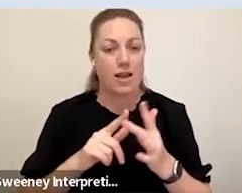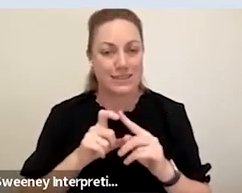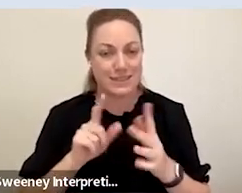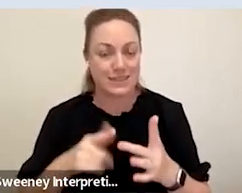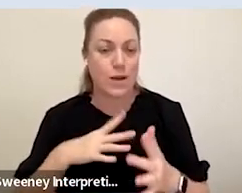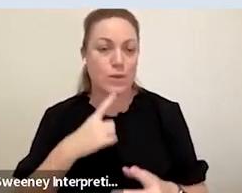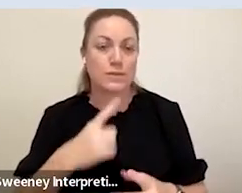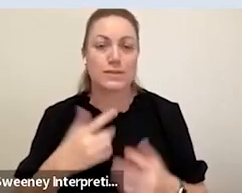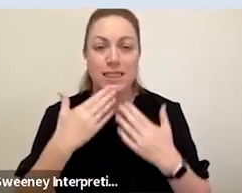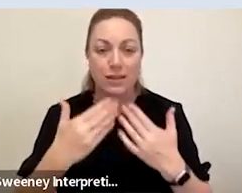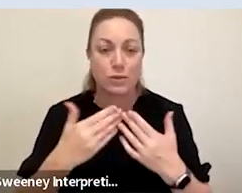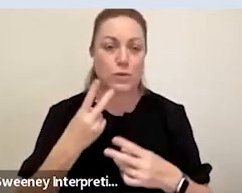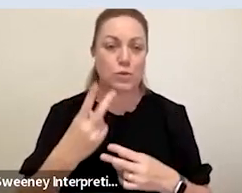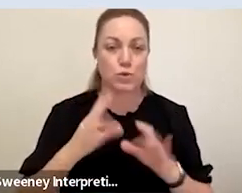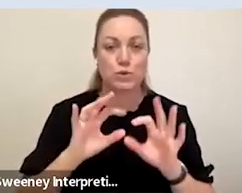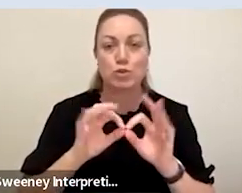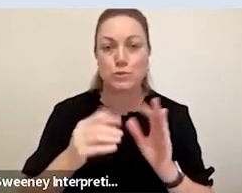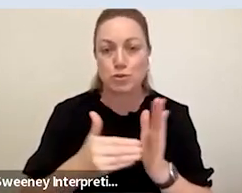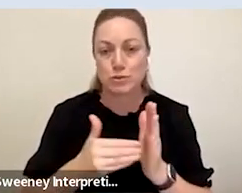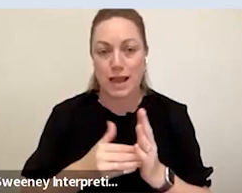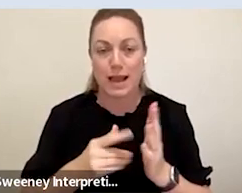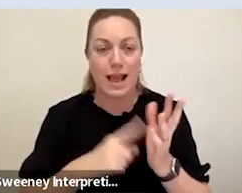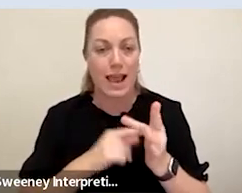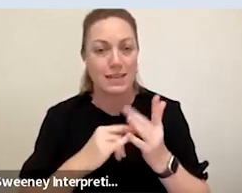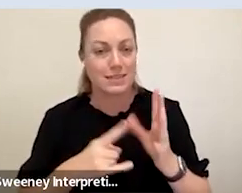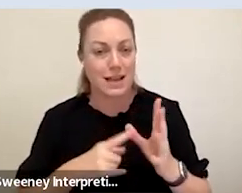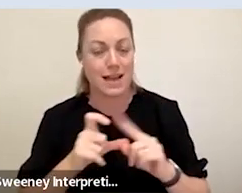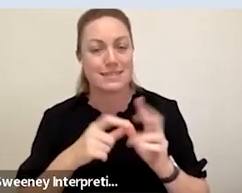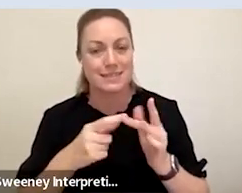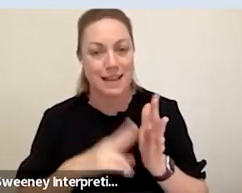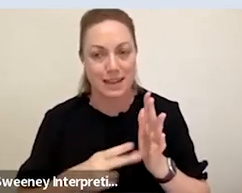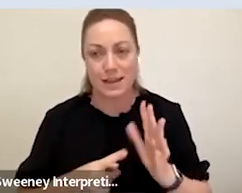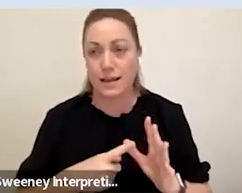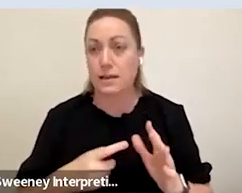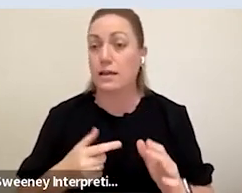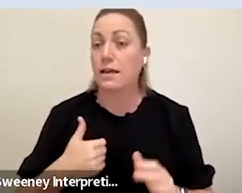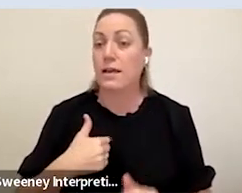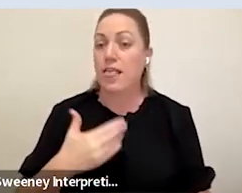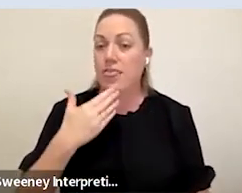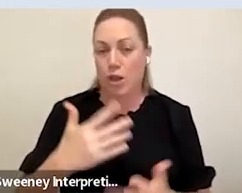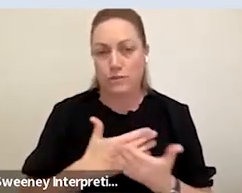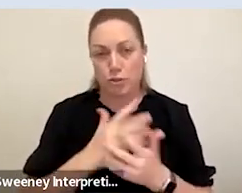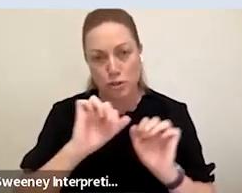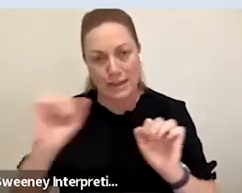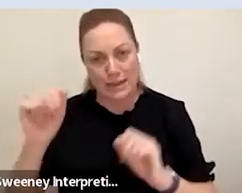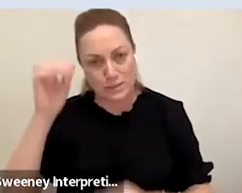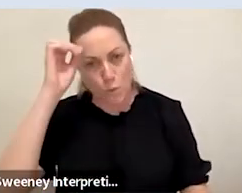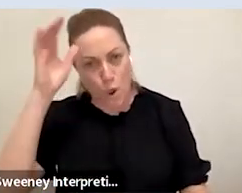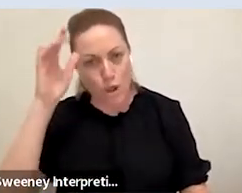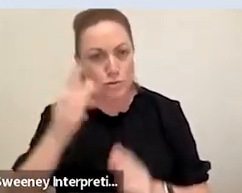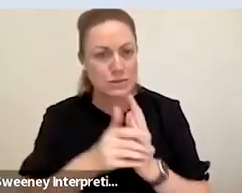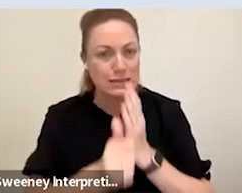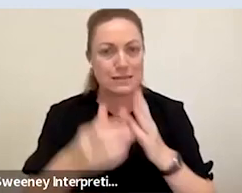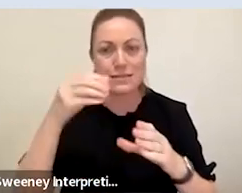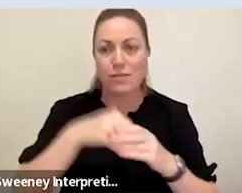Dana, who've been our lovely Auslan interpreters. Thank you all for sharing your knowledge and skills and being involved in today's